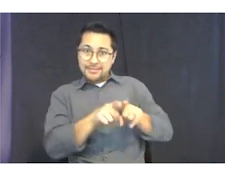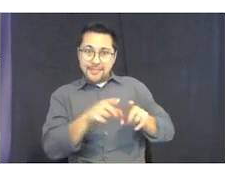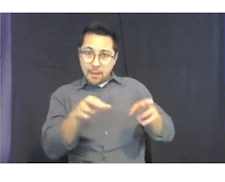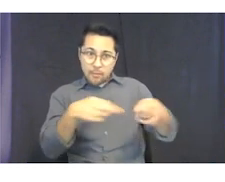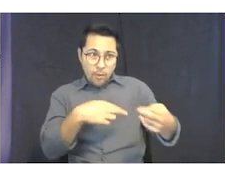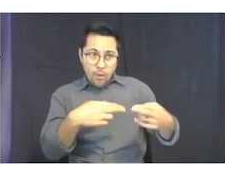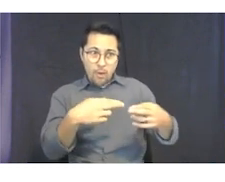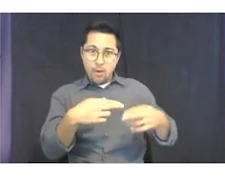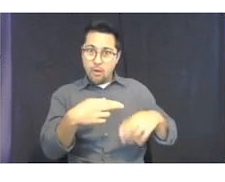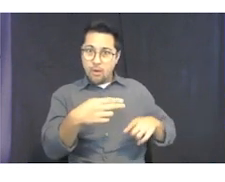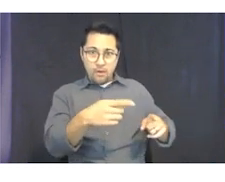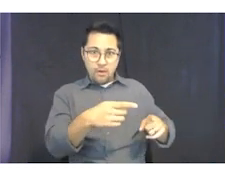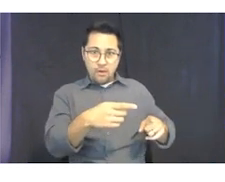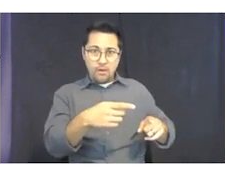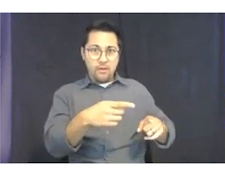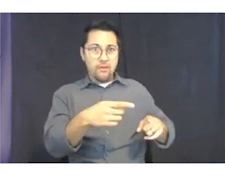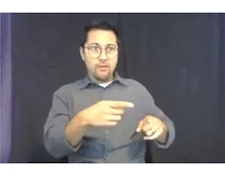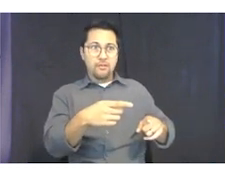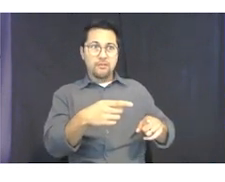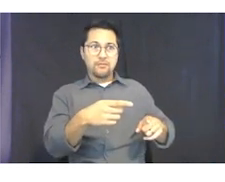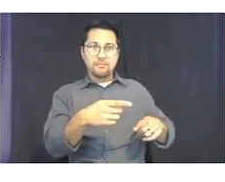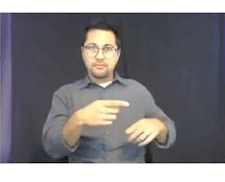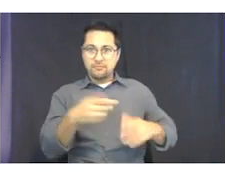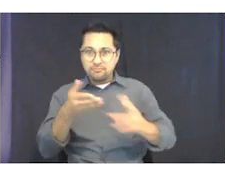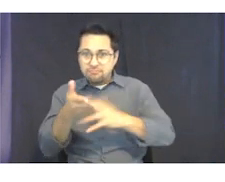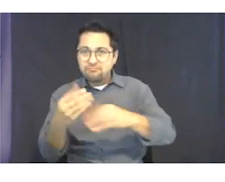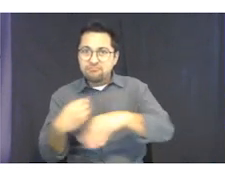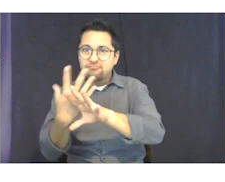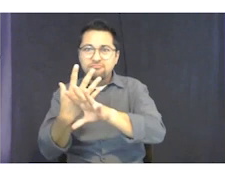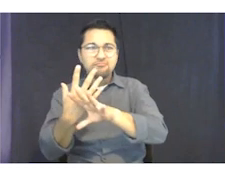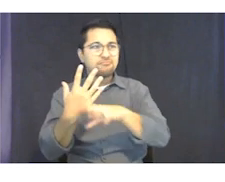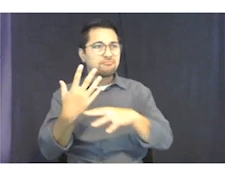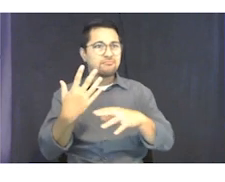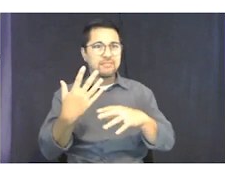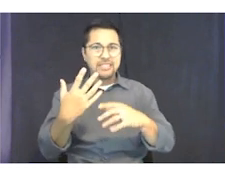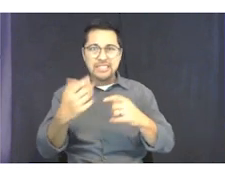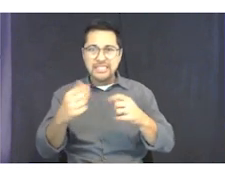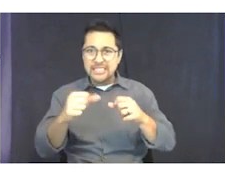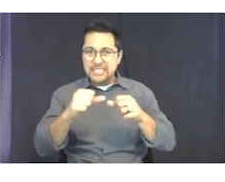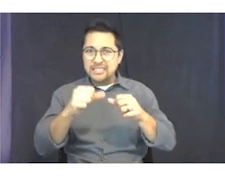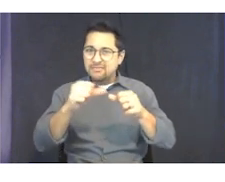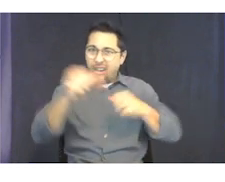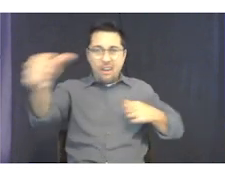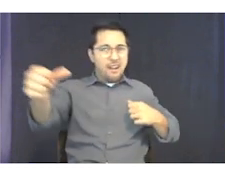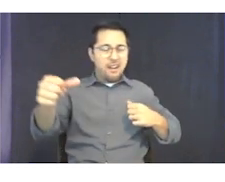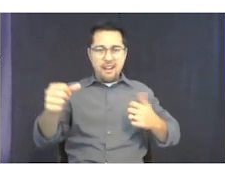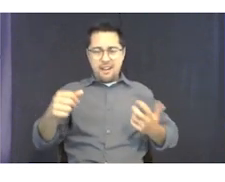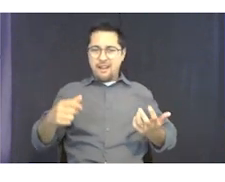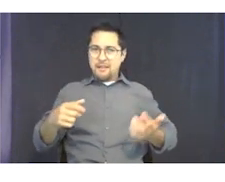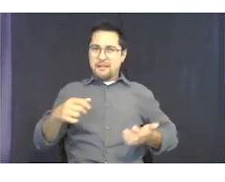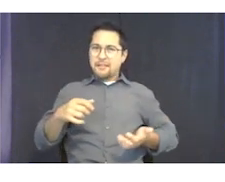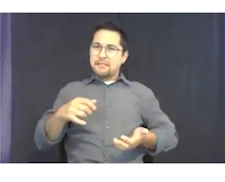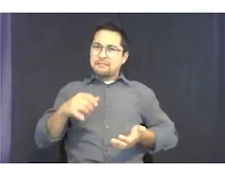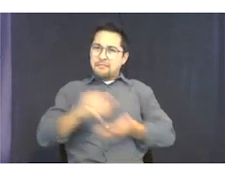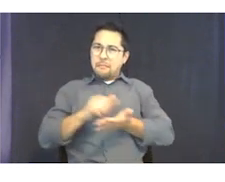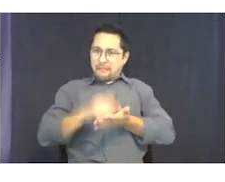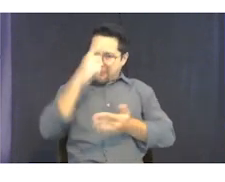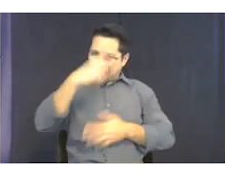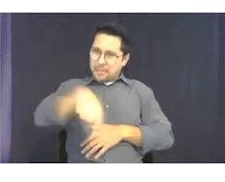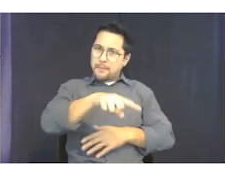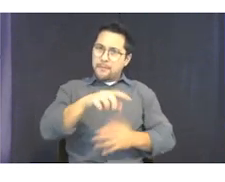and communicating with a child in a very similar environment and format as this, where